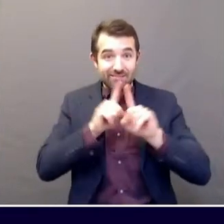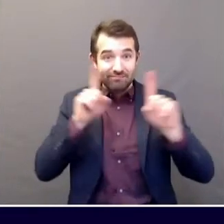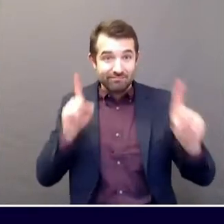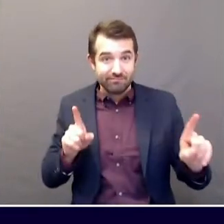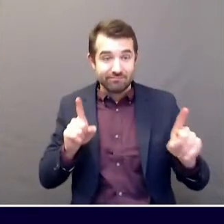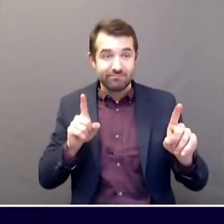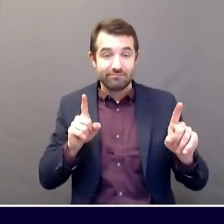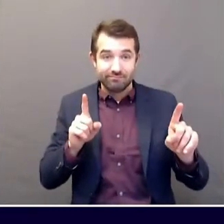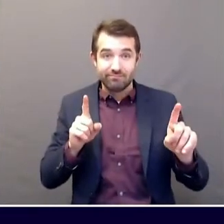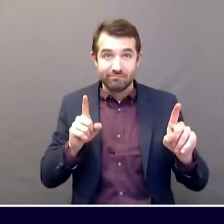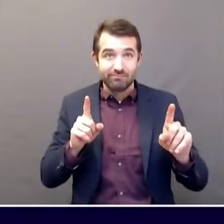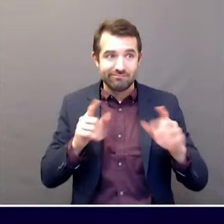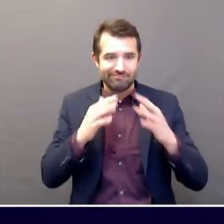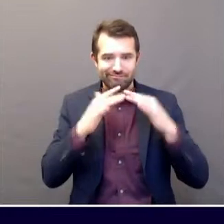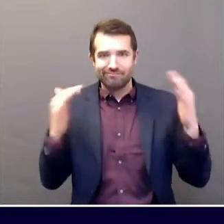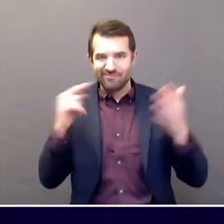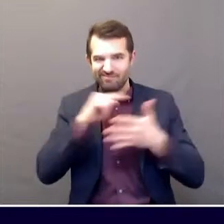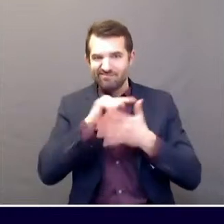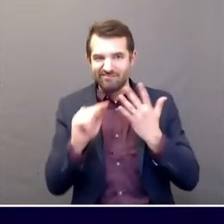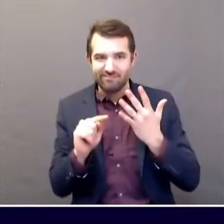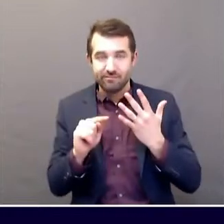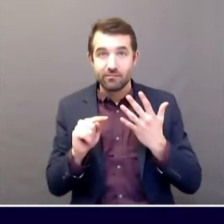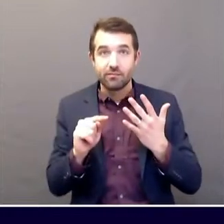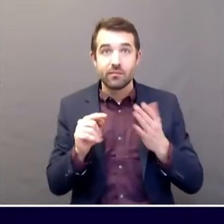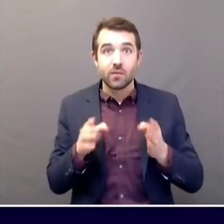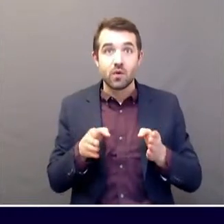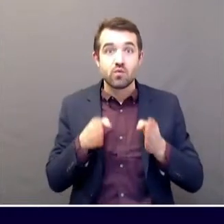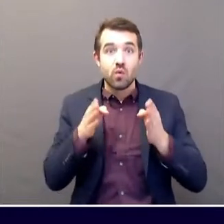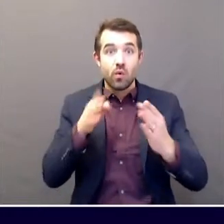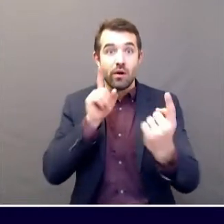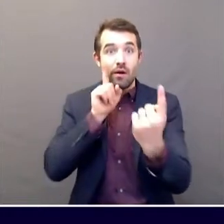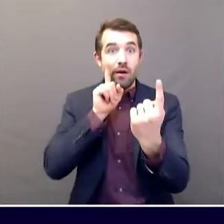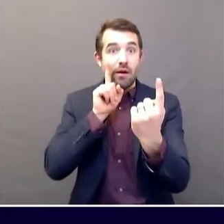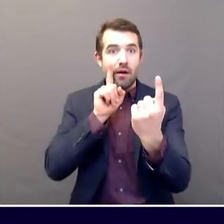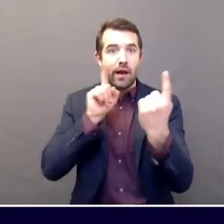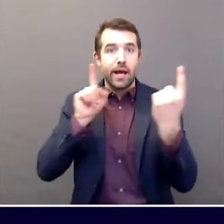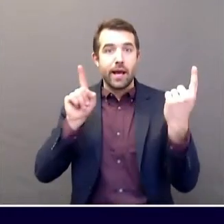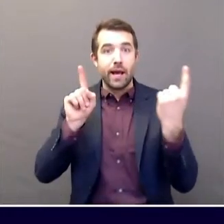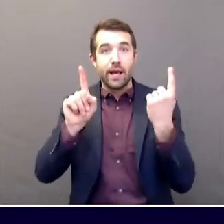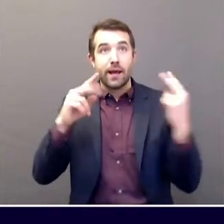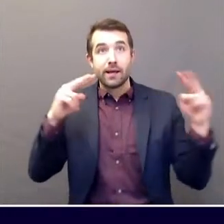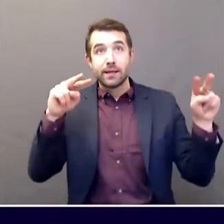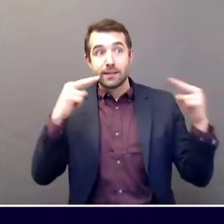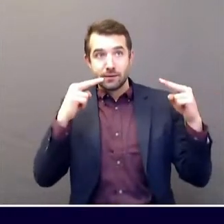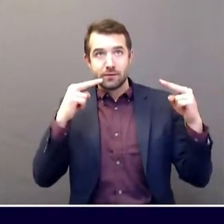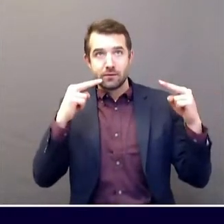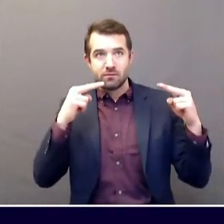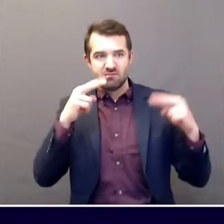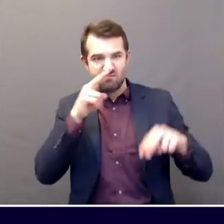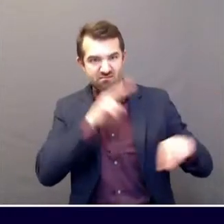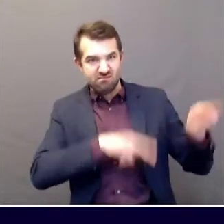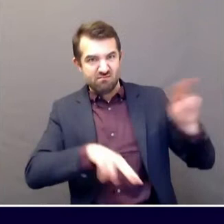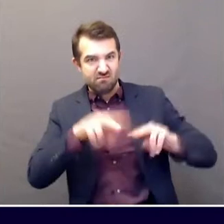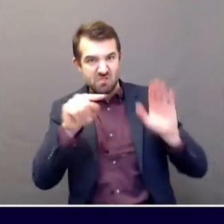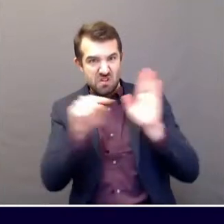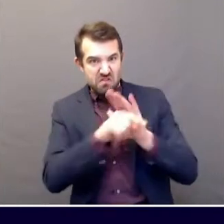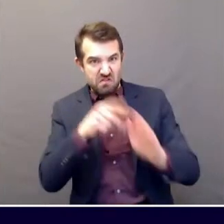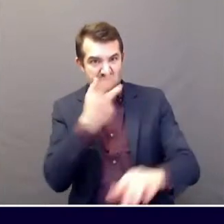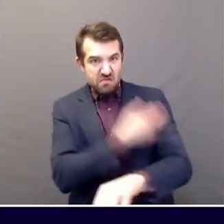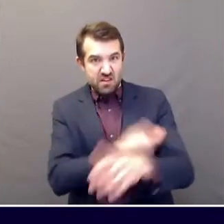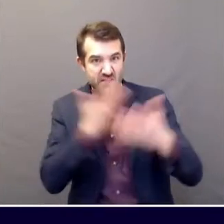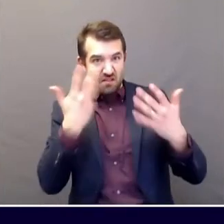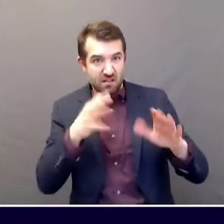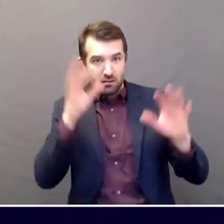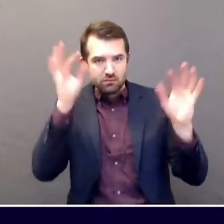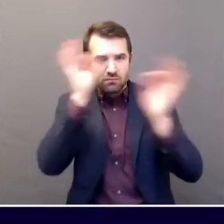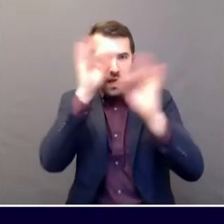been vaccinated when you're walking down the street or when you go to a restaurant or go to a gathering. You're not going to know. And it's just all the more